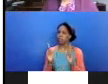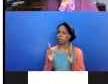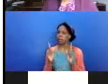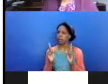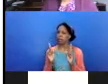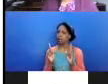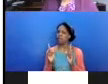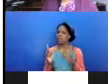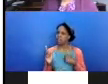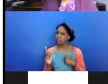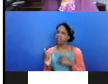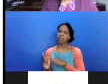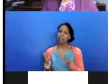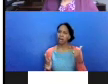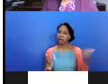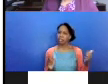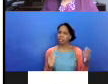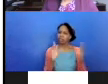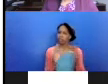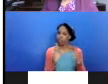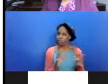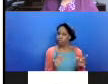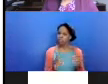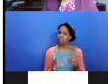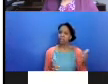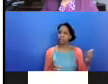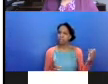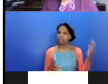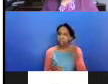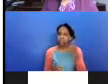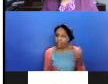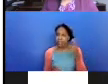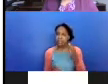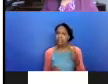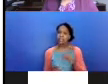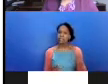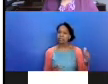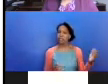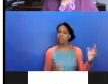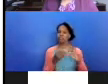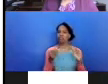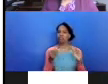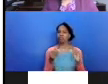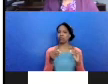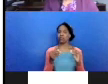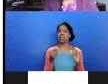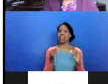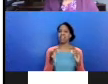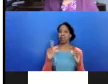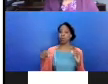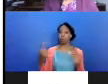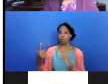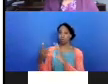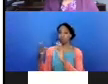attend to their violence. And part of the danger of only having that story and thinking that that